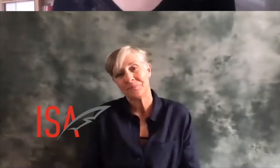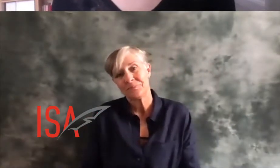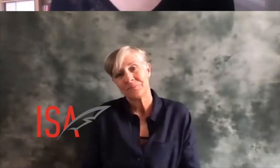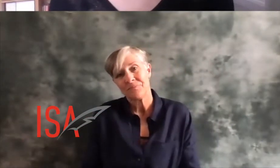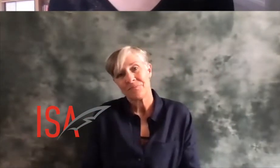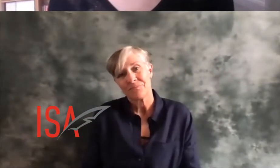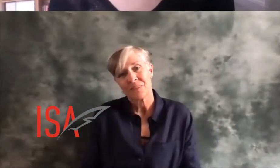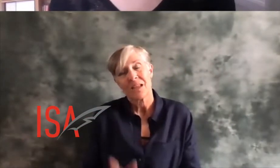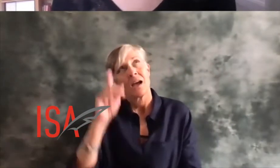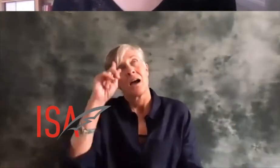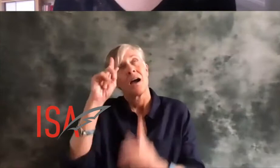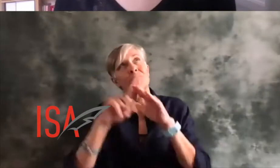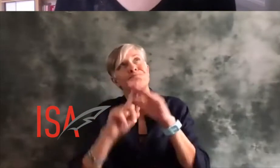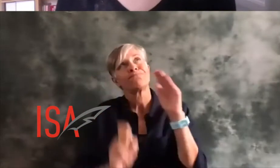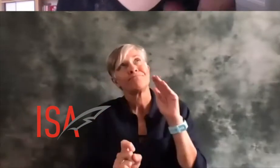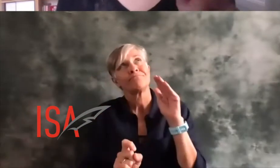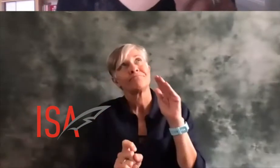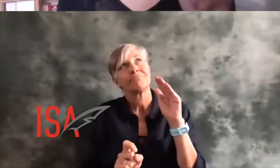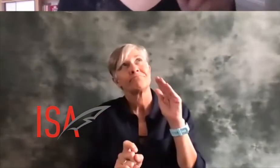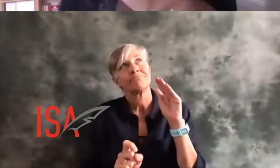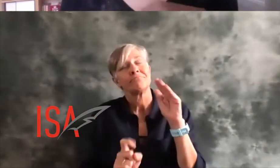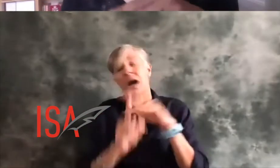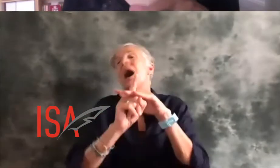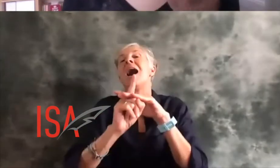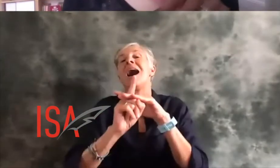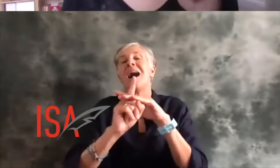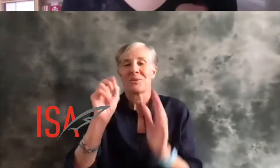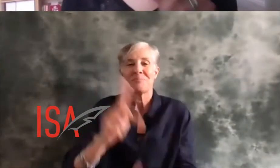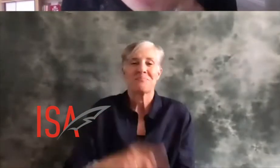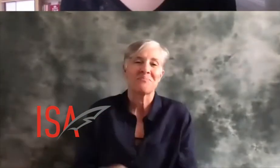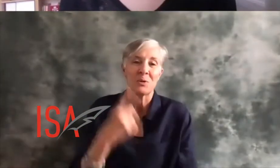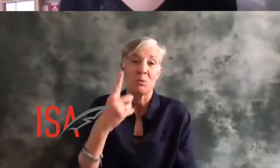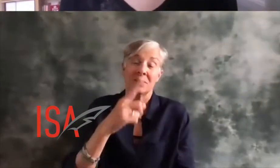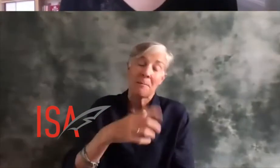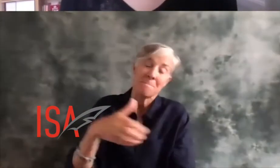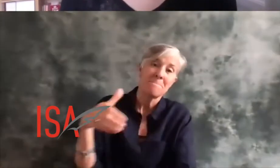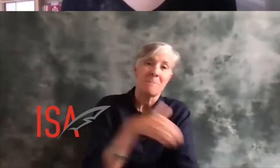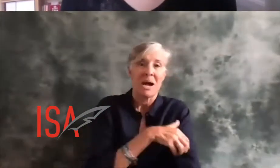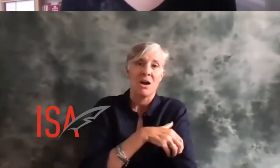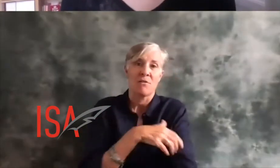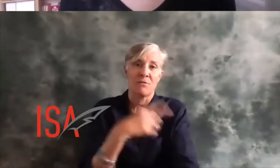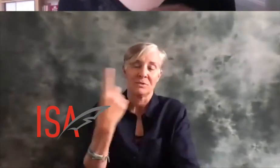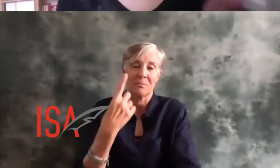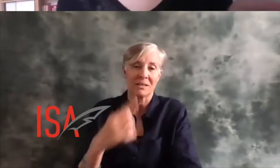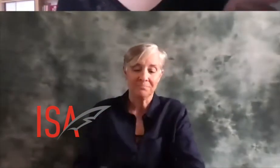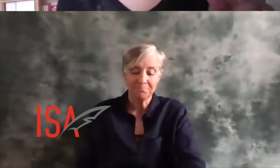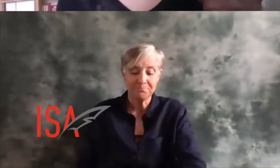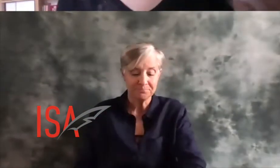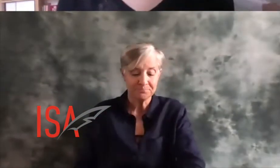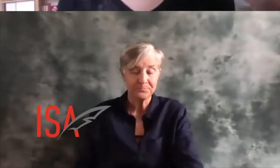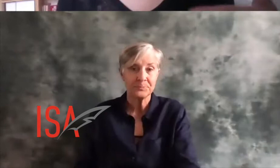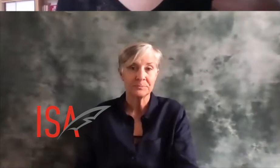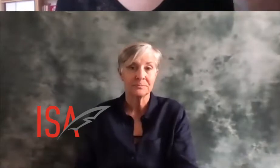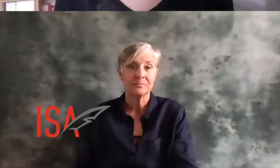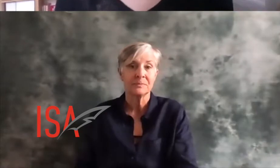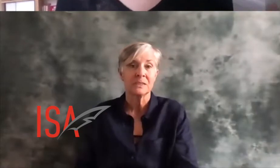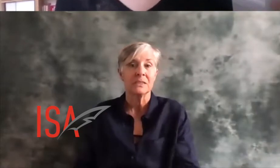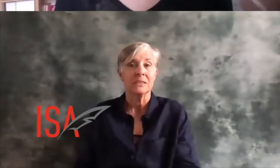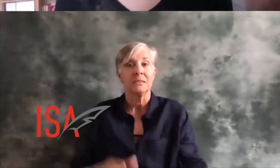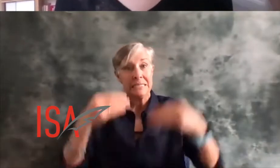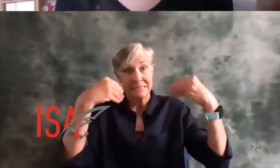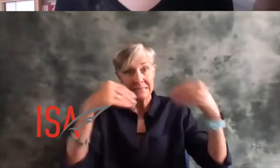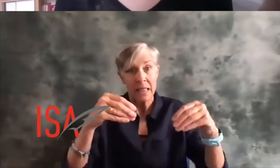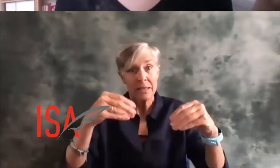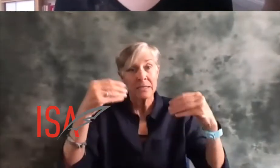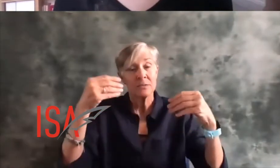I already lost my train of thought. You reminded me of some. Oh, yes. One of the most powerful things when it comes to selling your story and pitching